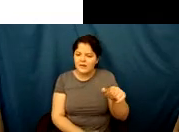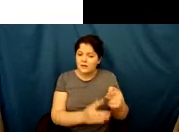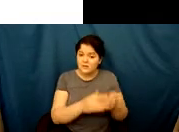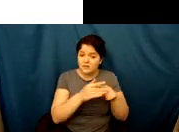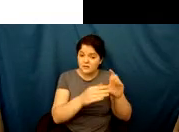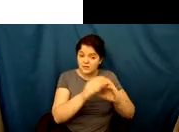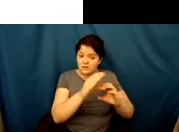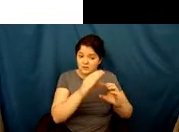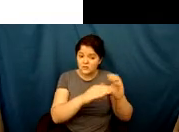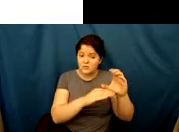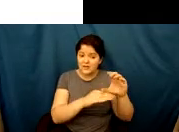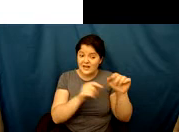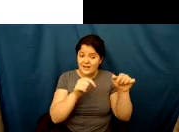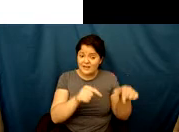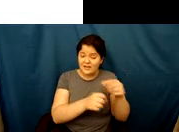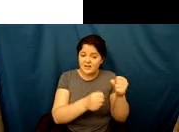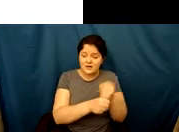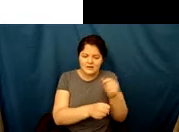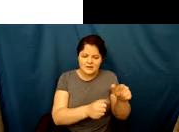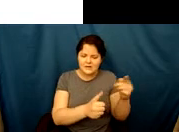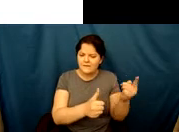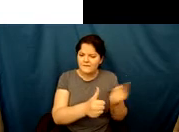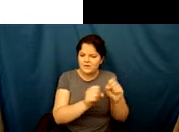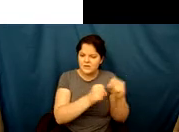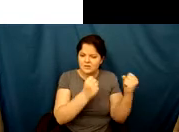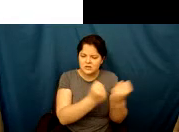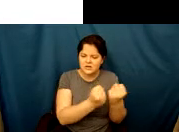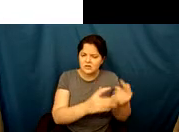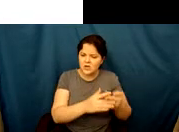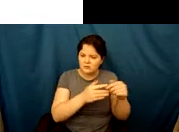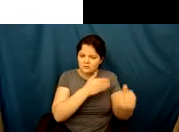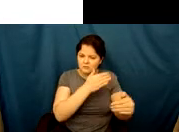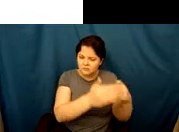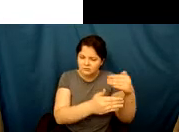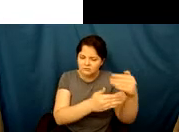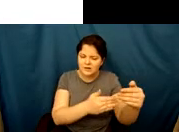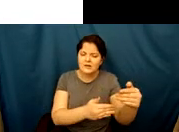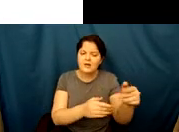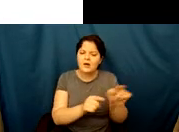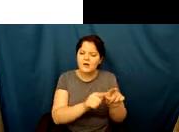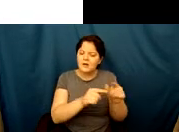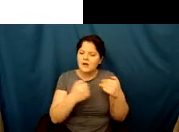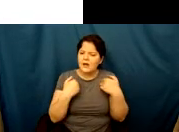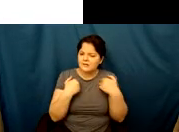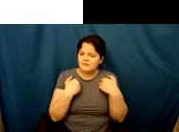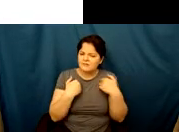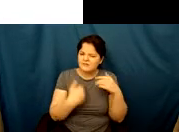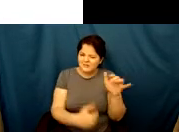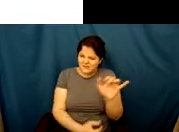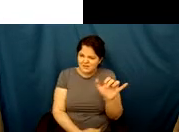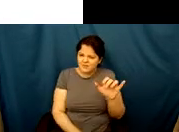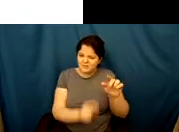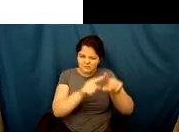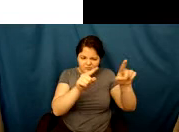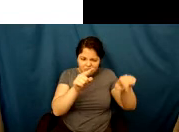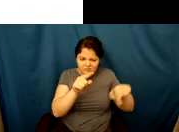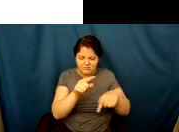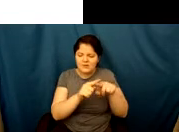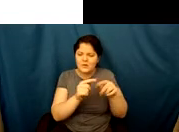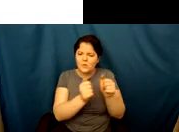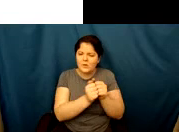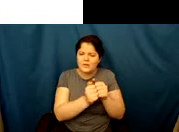year, which was the first station to go through this process, will also have similar screening with kind of